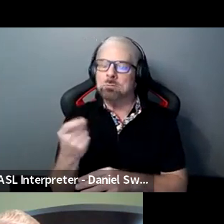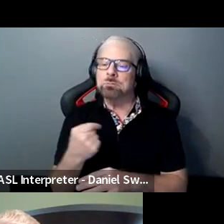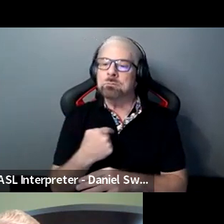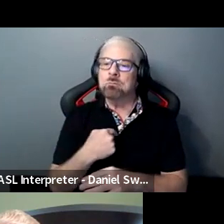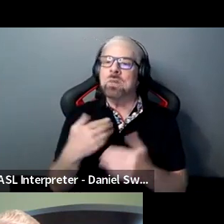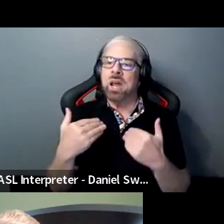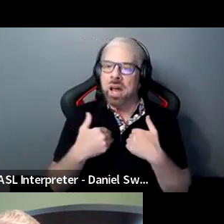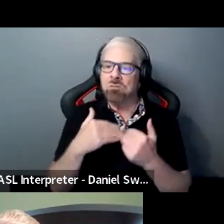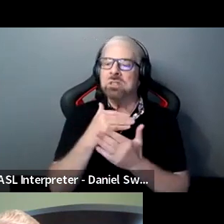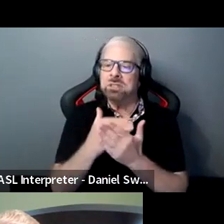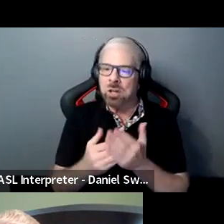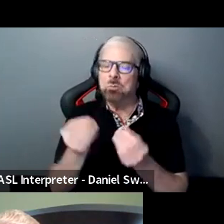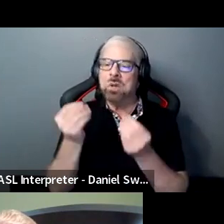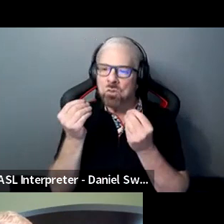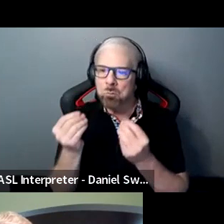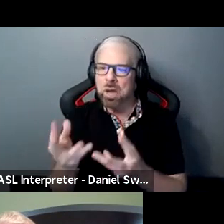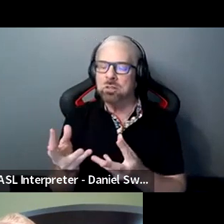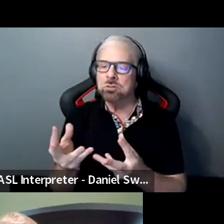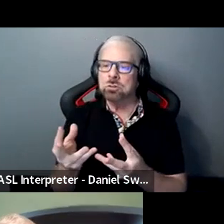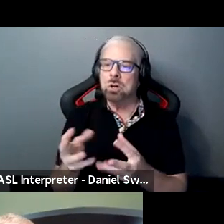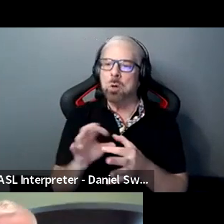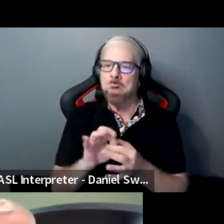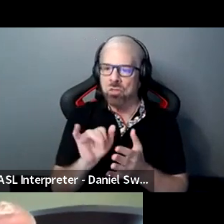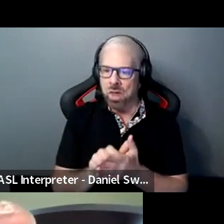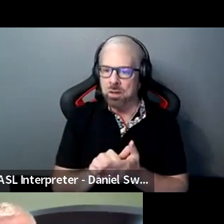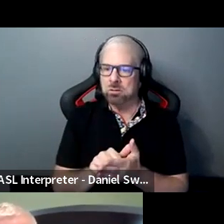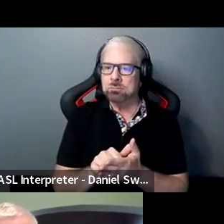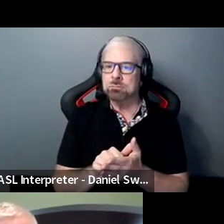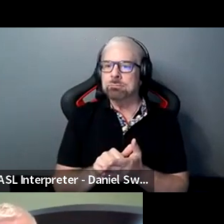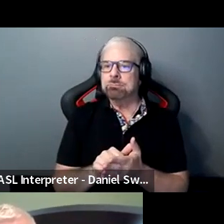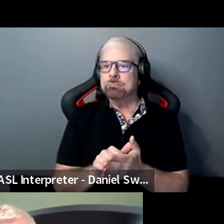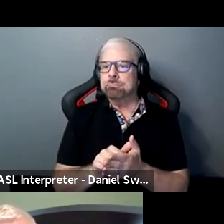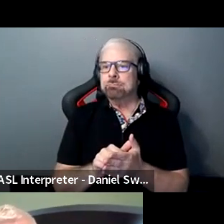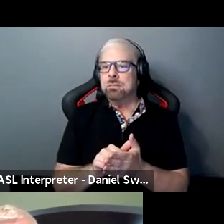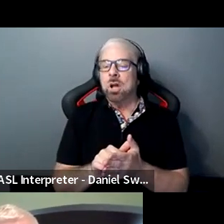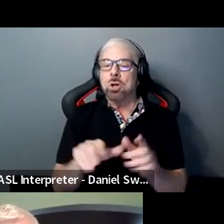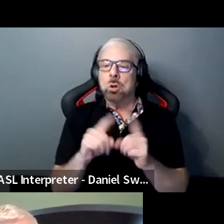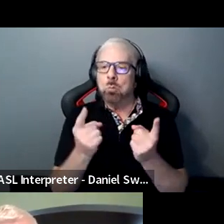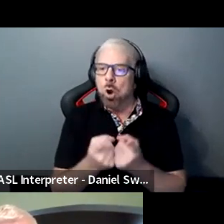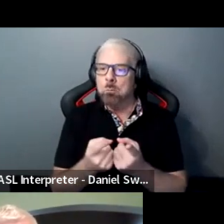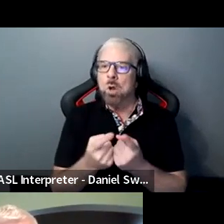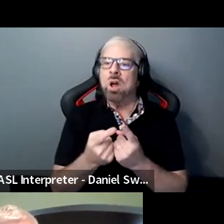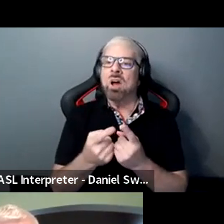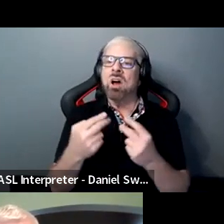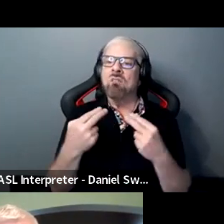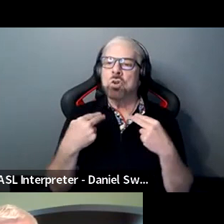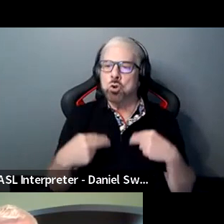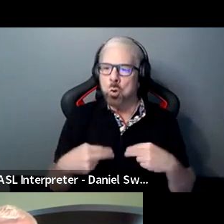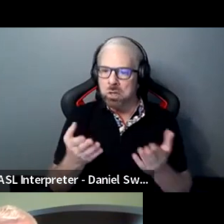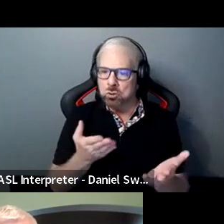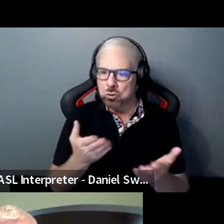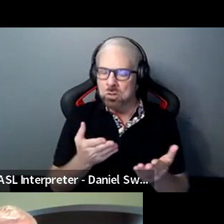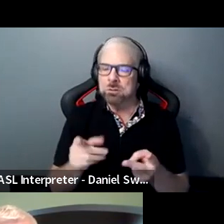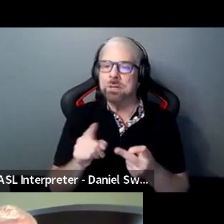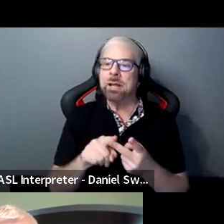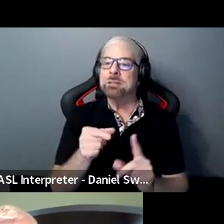some information about that. The Department of Human Services, and